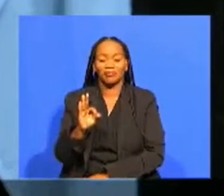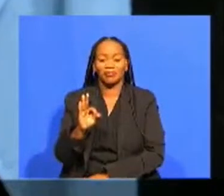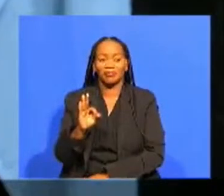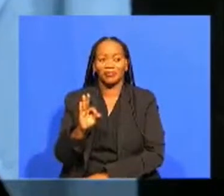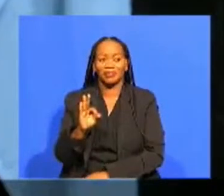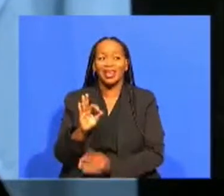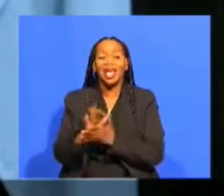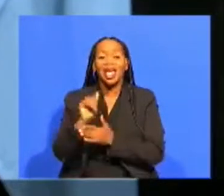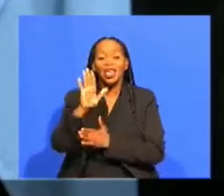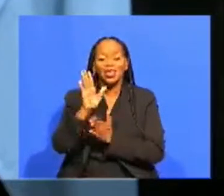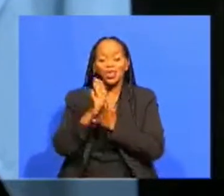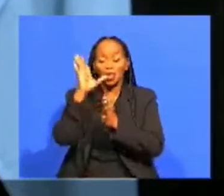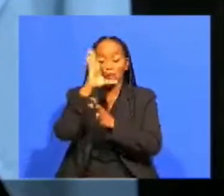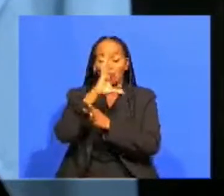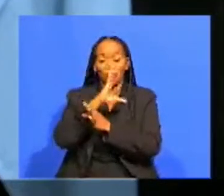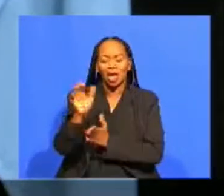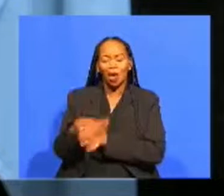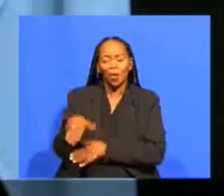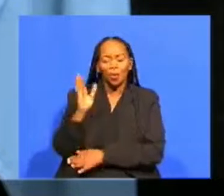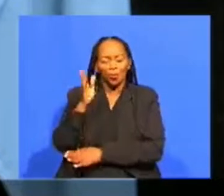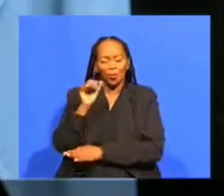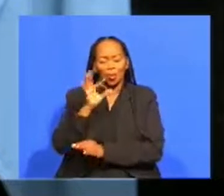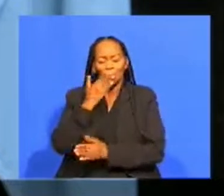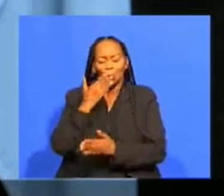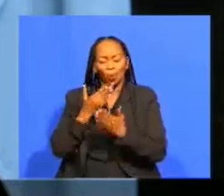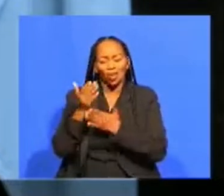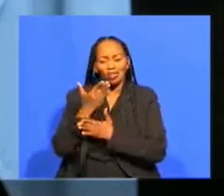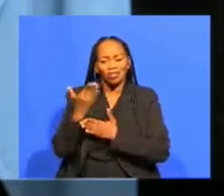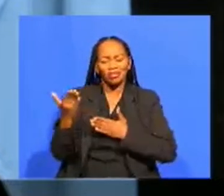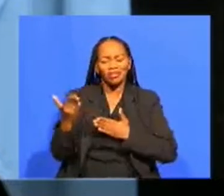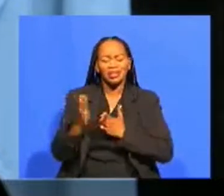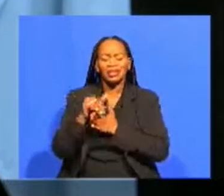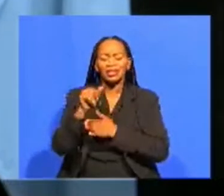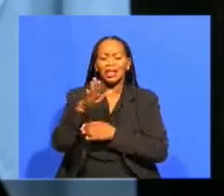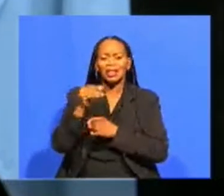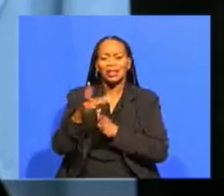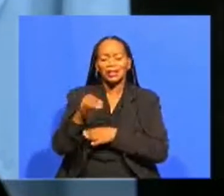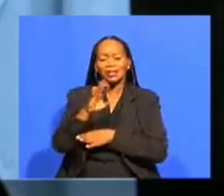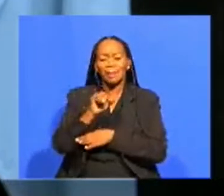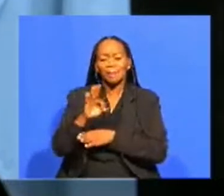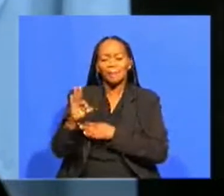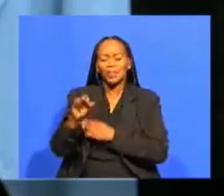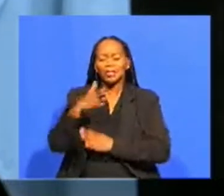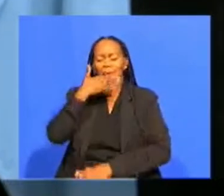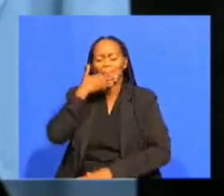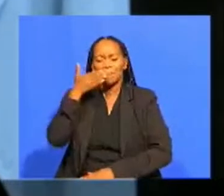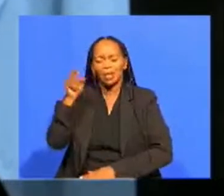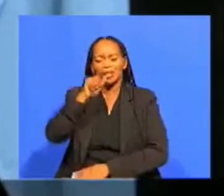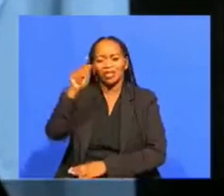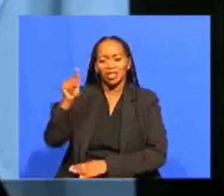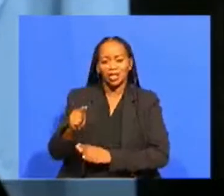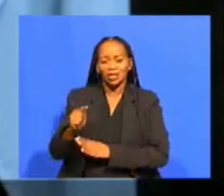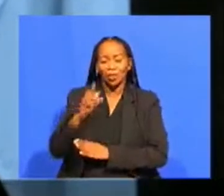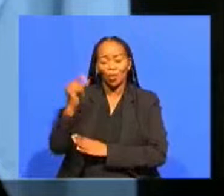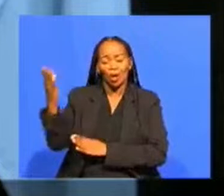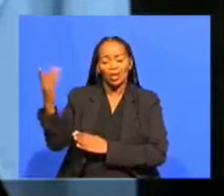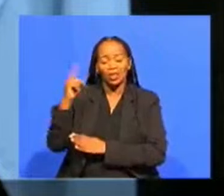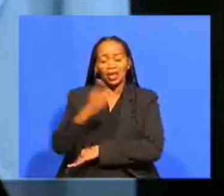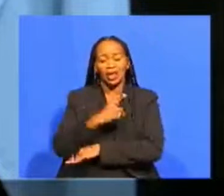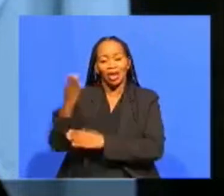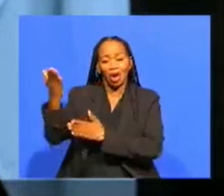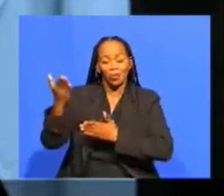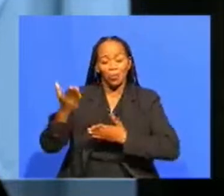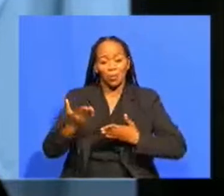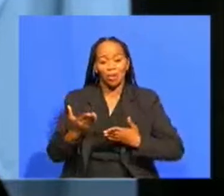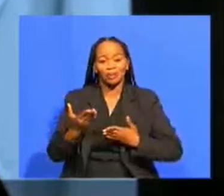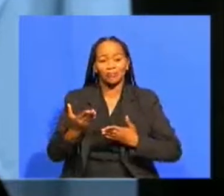Your president is better than the Texas beef. And he said, one day I'll bring some to you. And he lived up